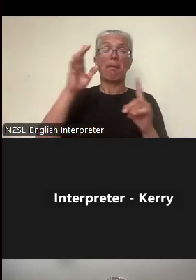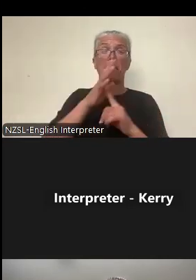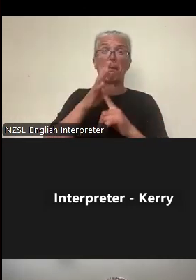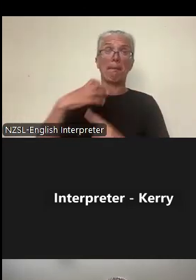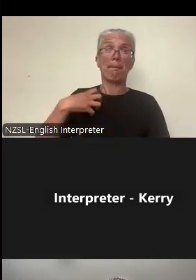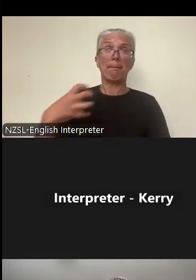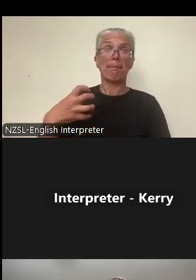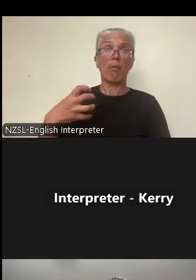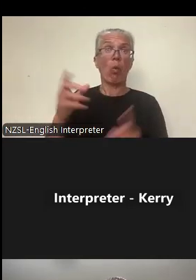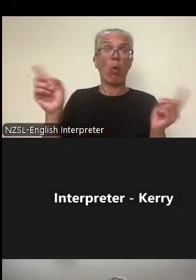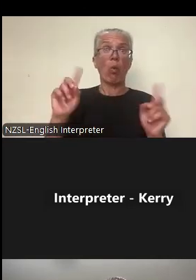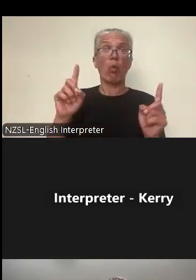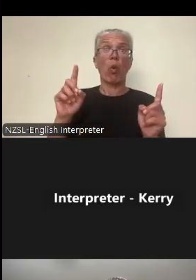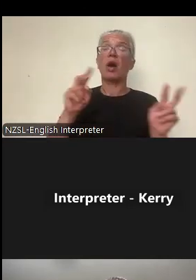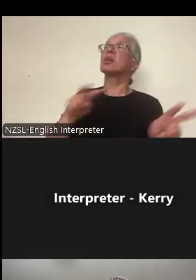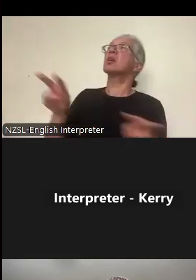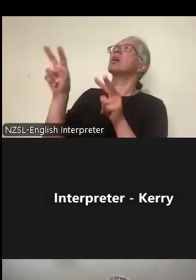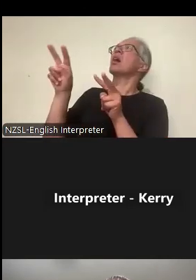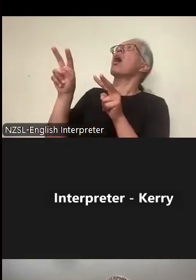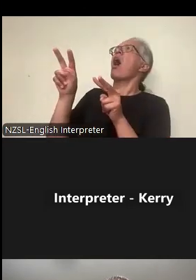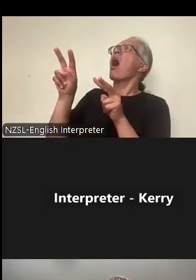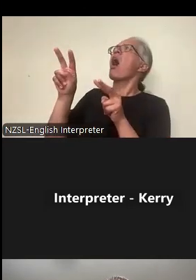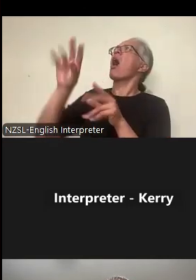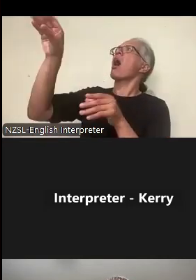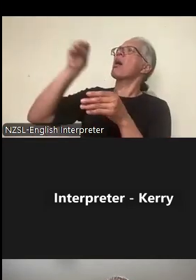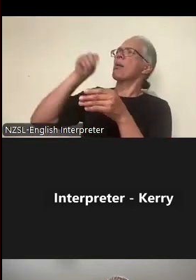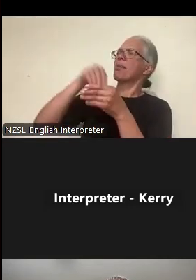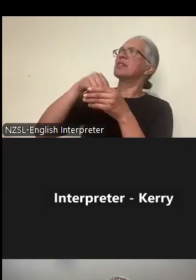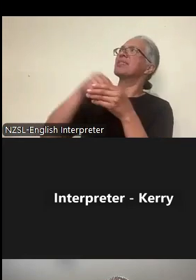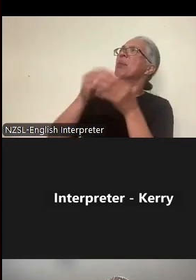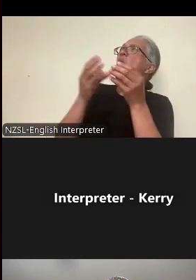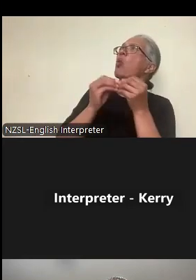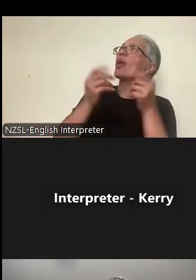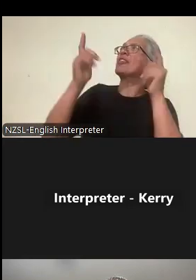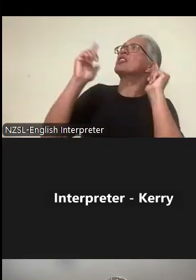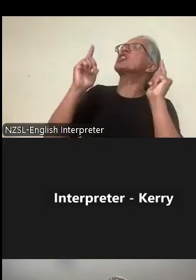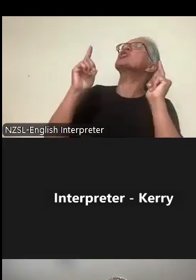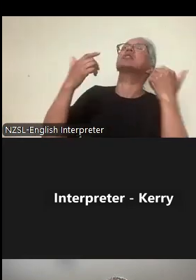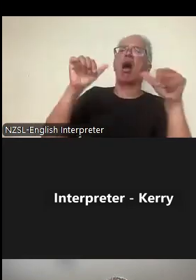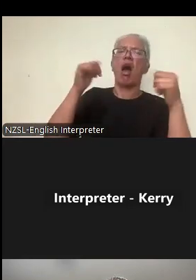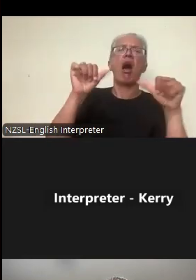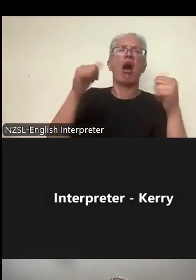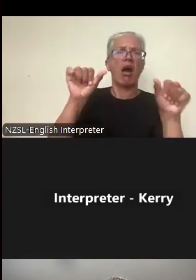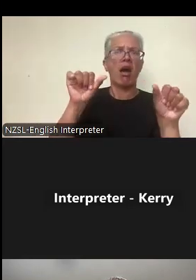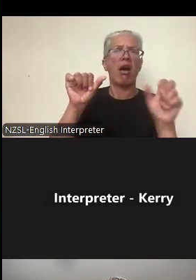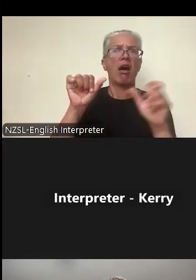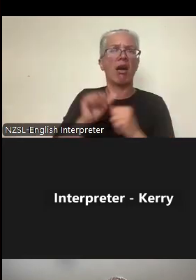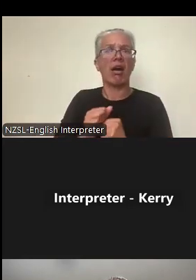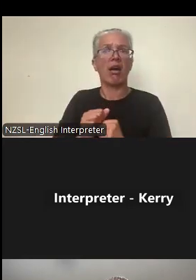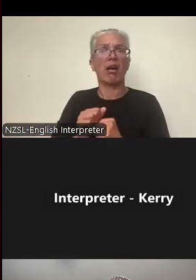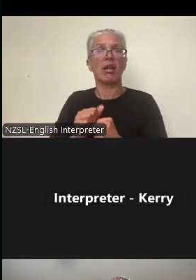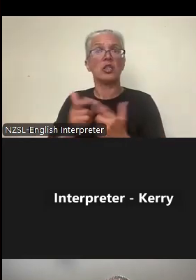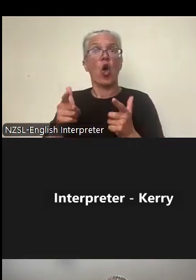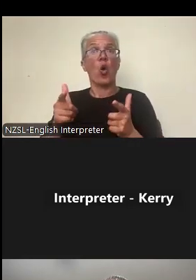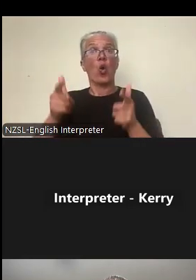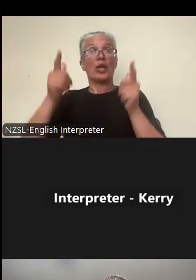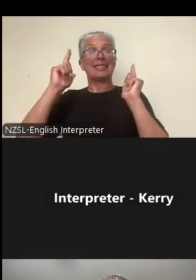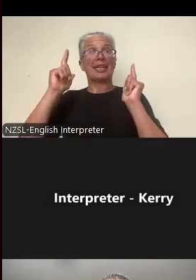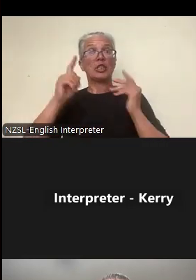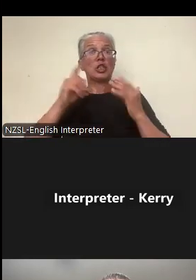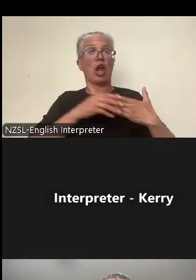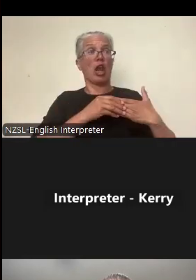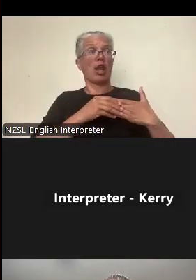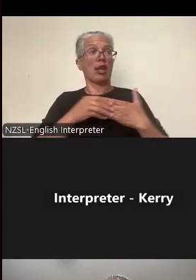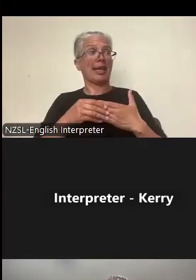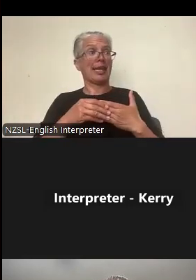that the principal is participating as a learner with their teachers. So leading teacher learning means being